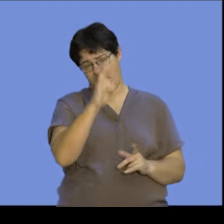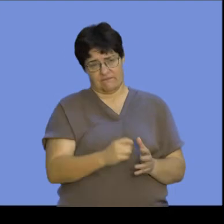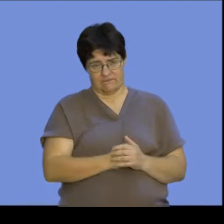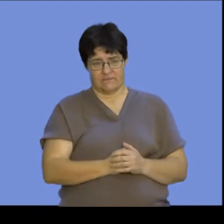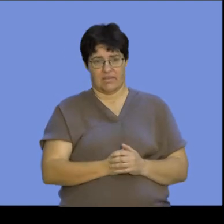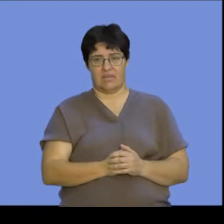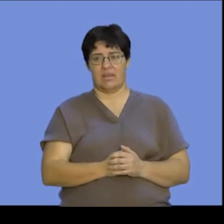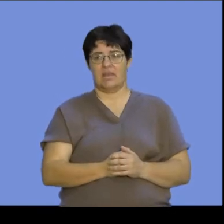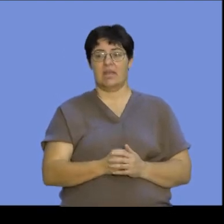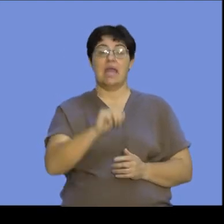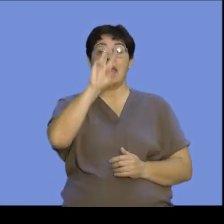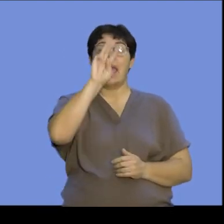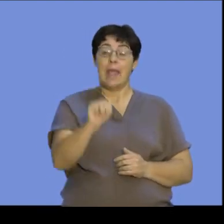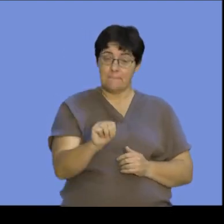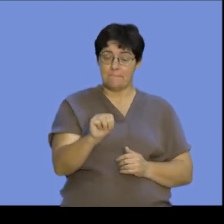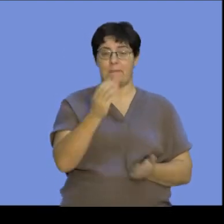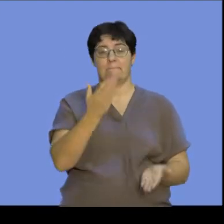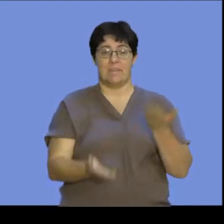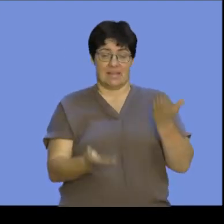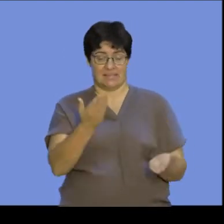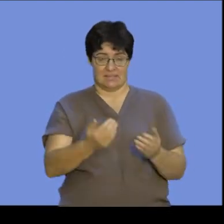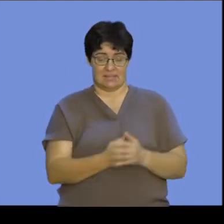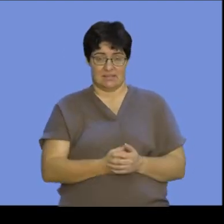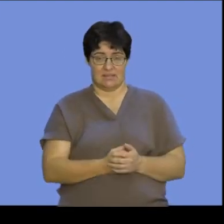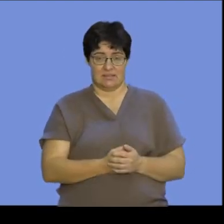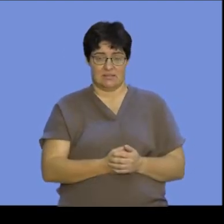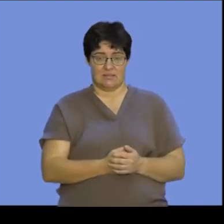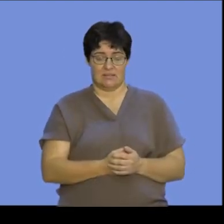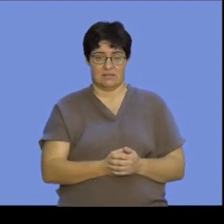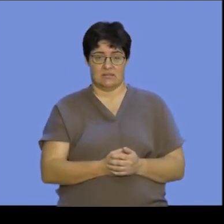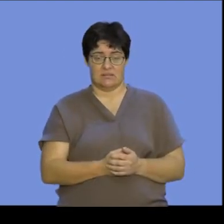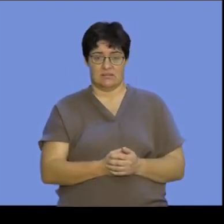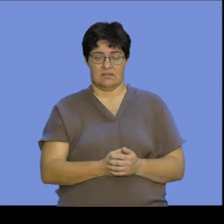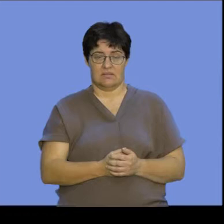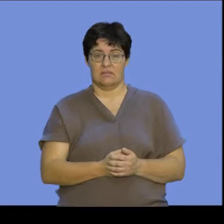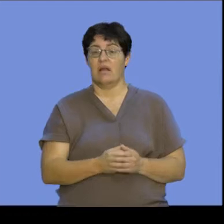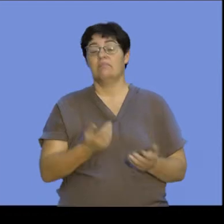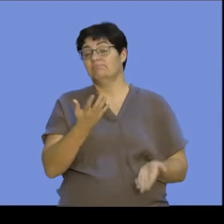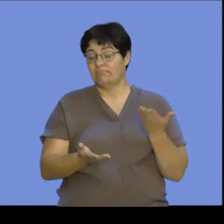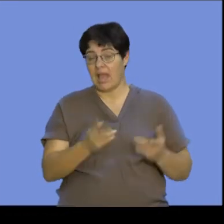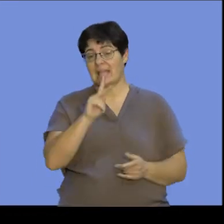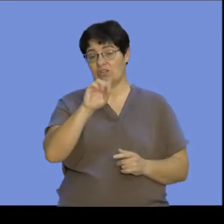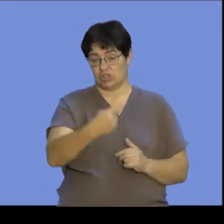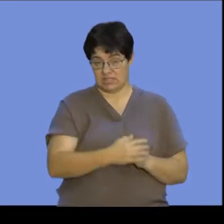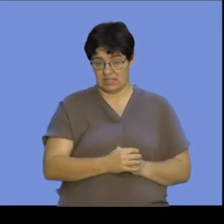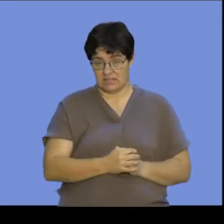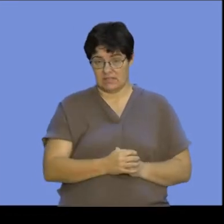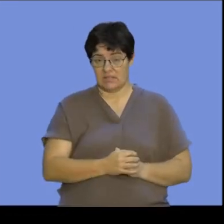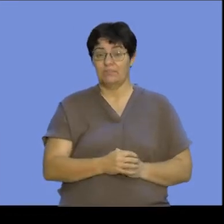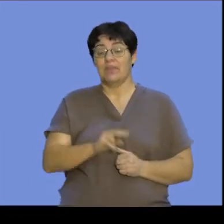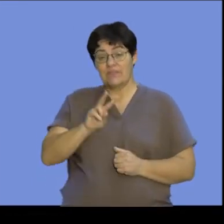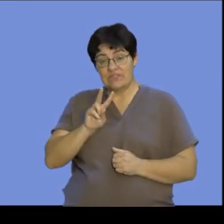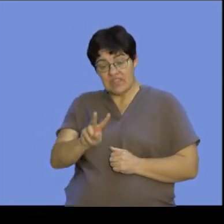value. M is mass, which is measured in kilograms, and V